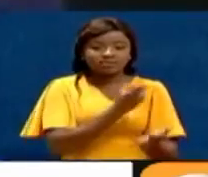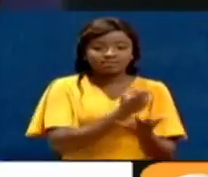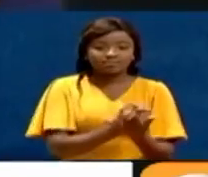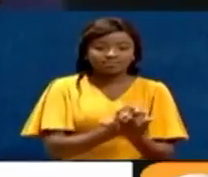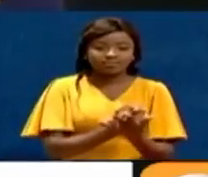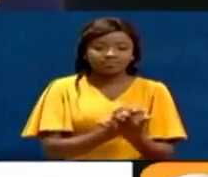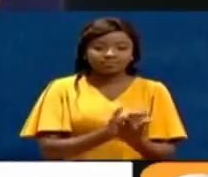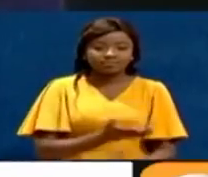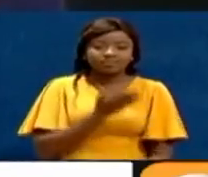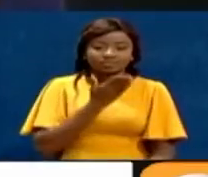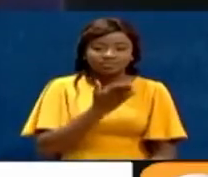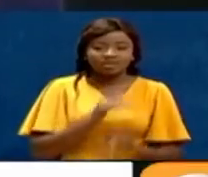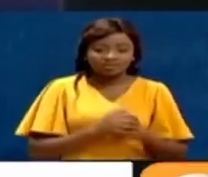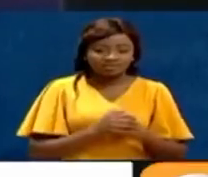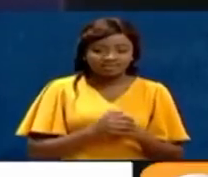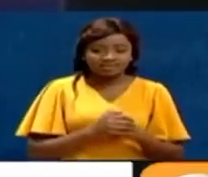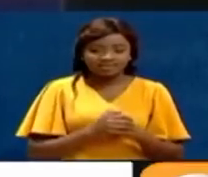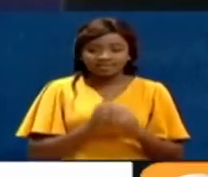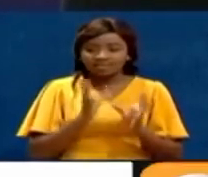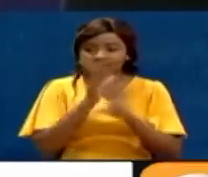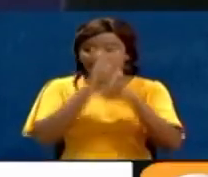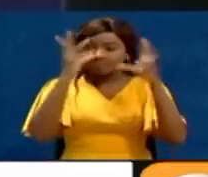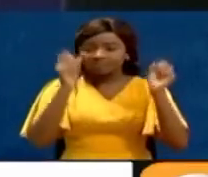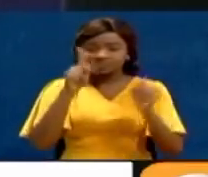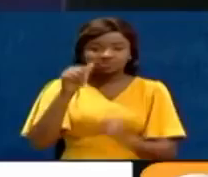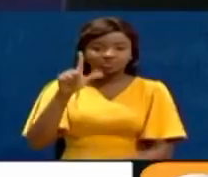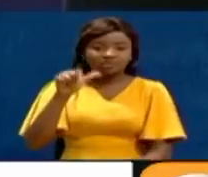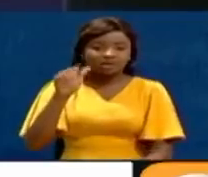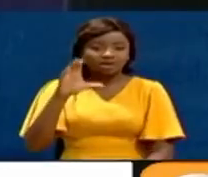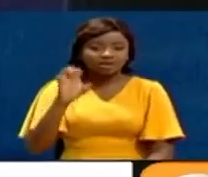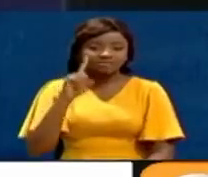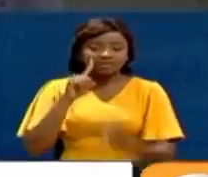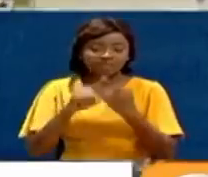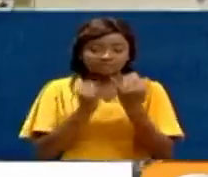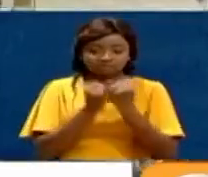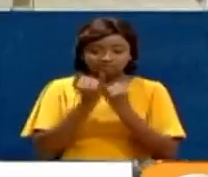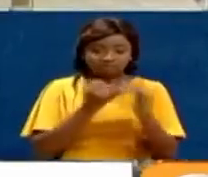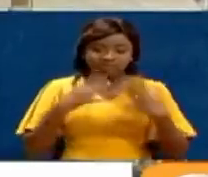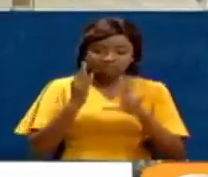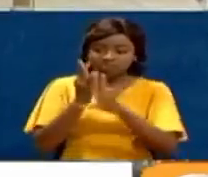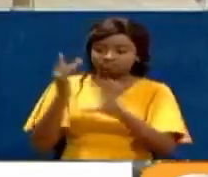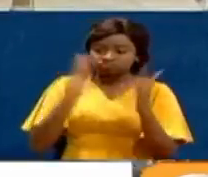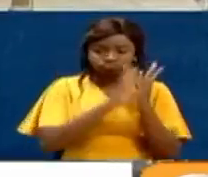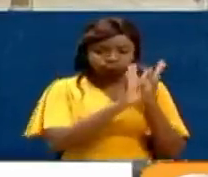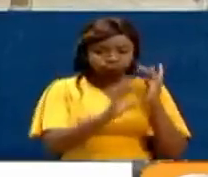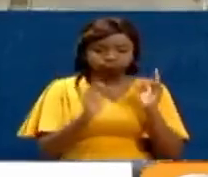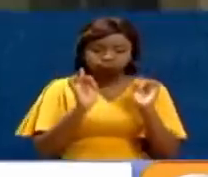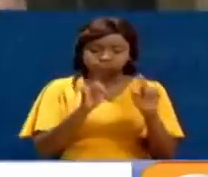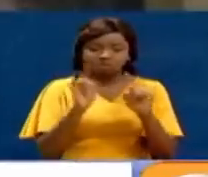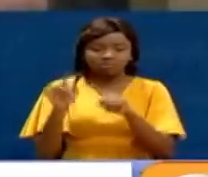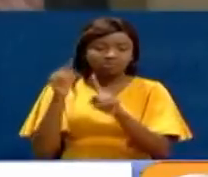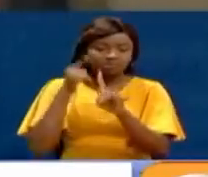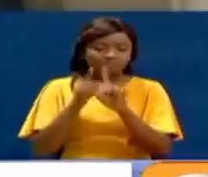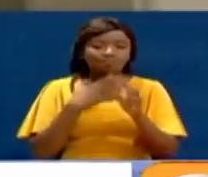the pink-hued Casa Rosada presidential palace until Saturday. Lines of supporters snaked around the entrance